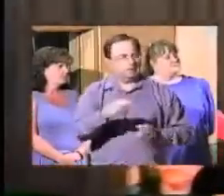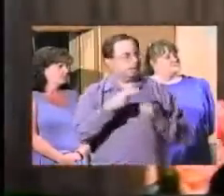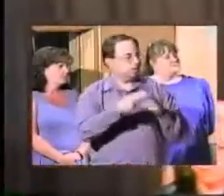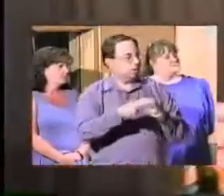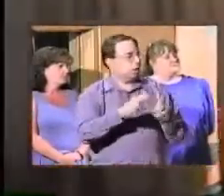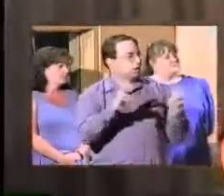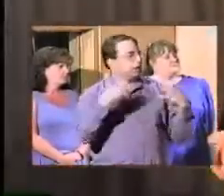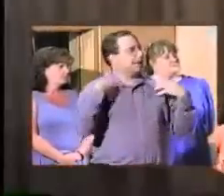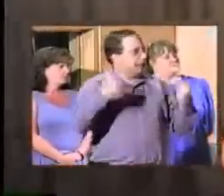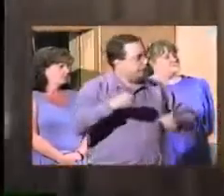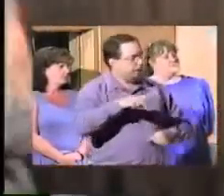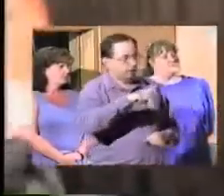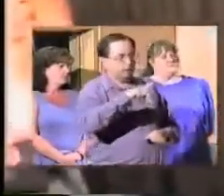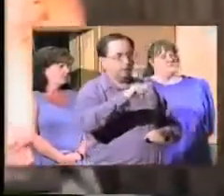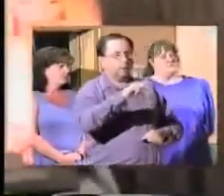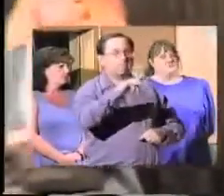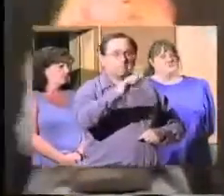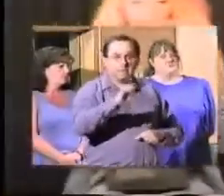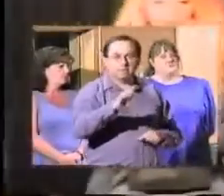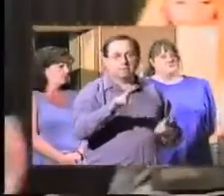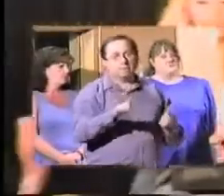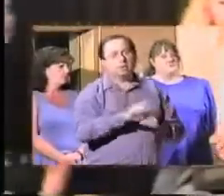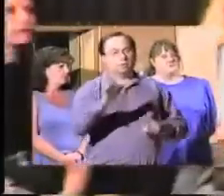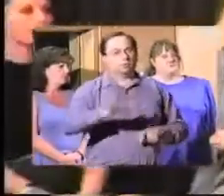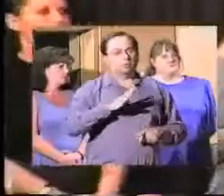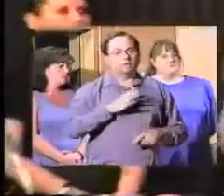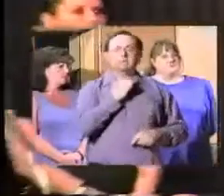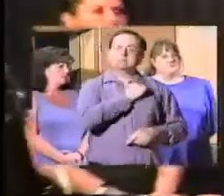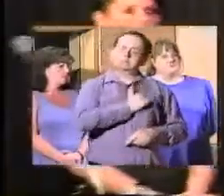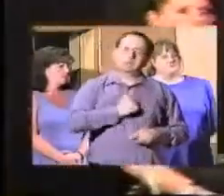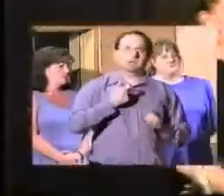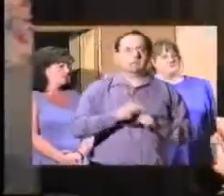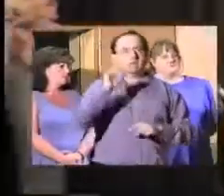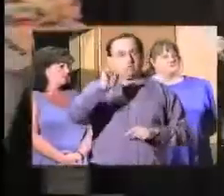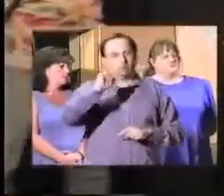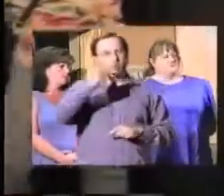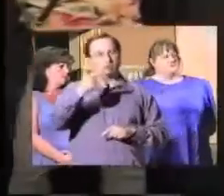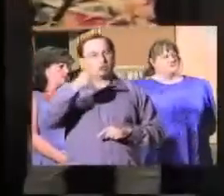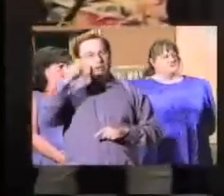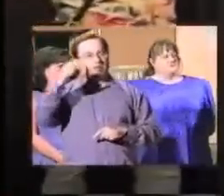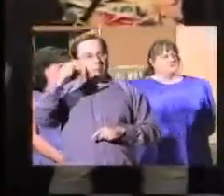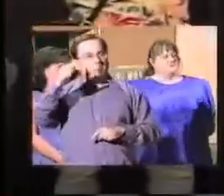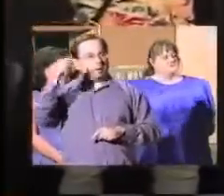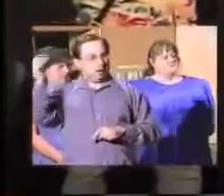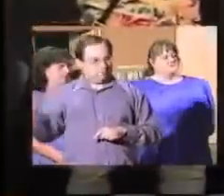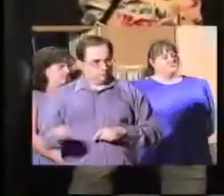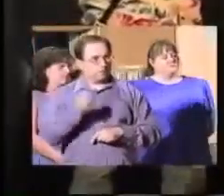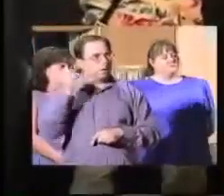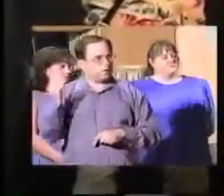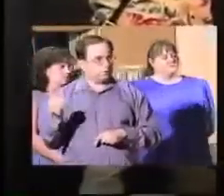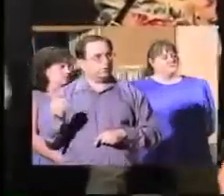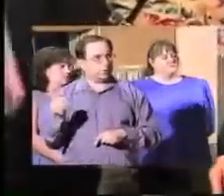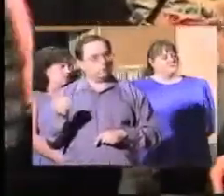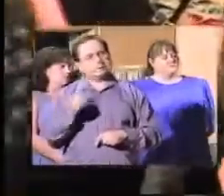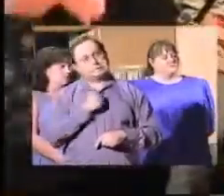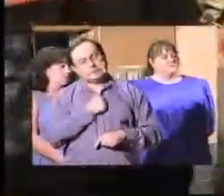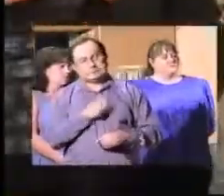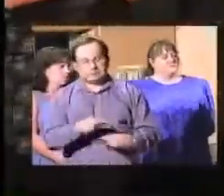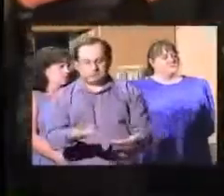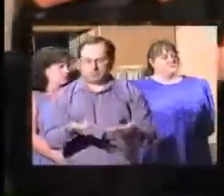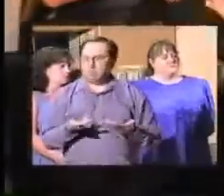Package, along with an official apology from the Attorney General on behalf of the province of Ontario.